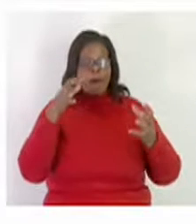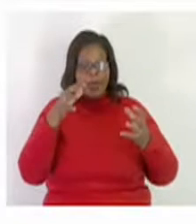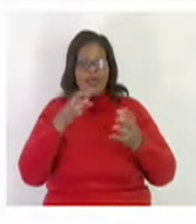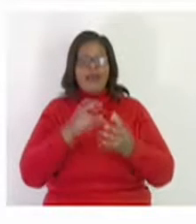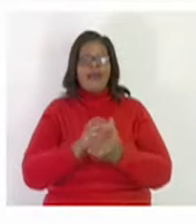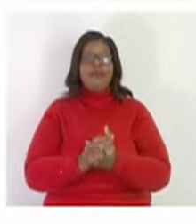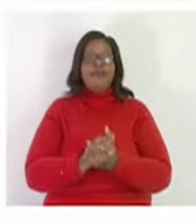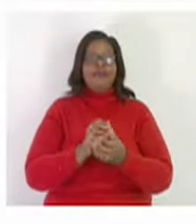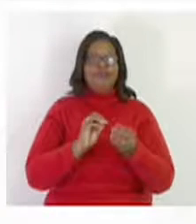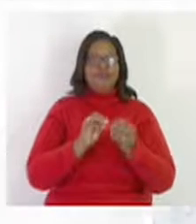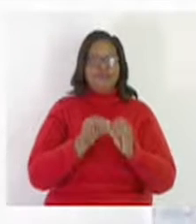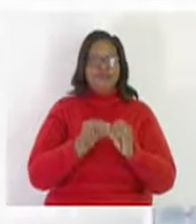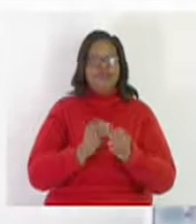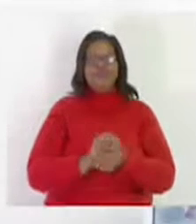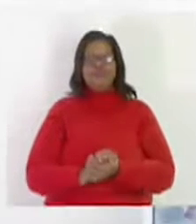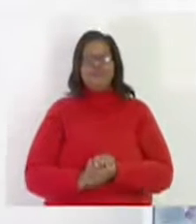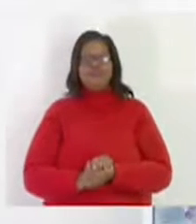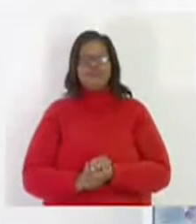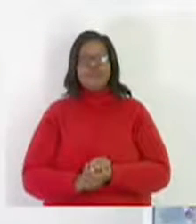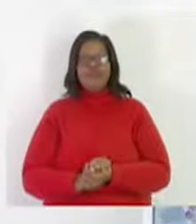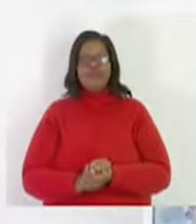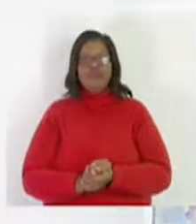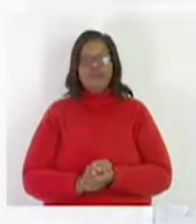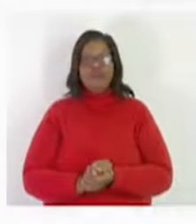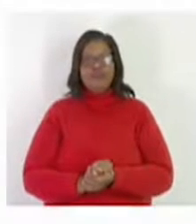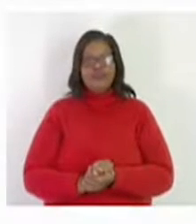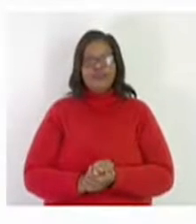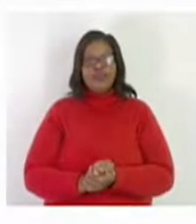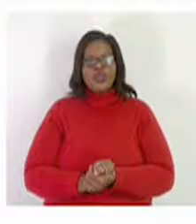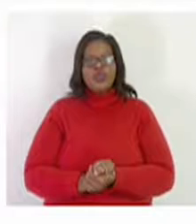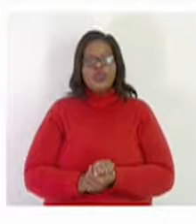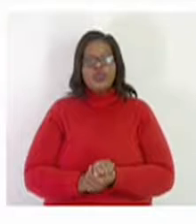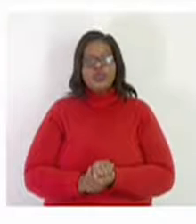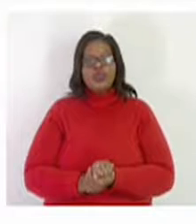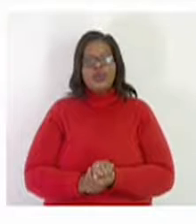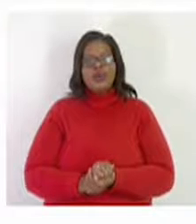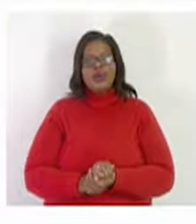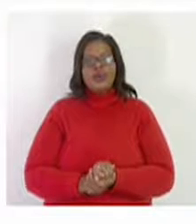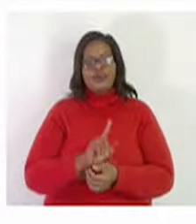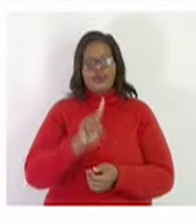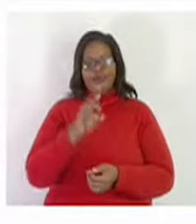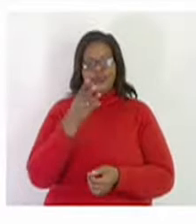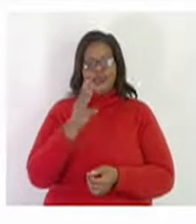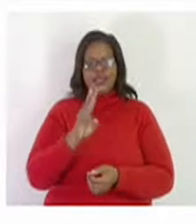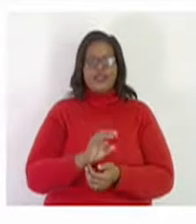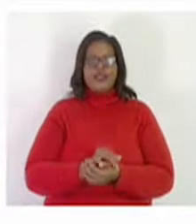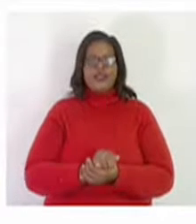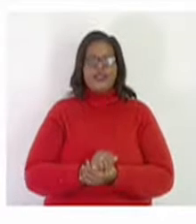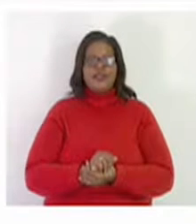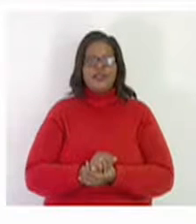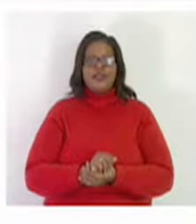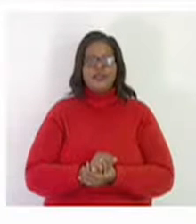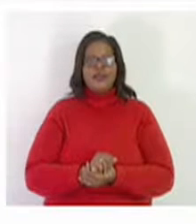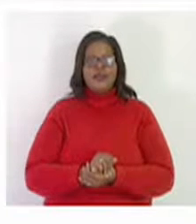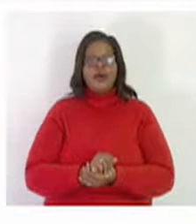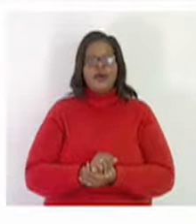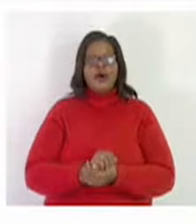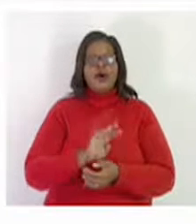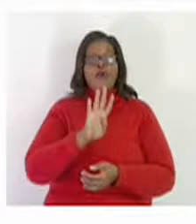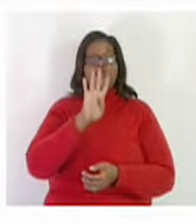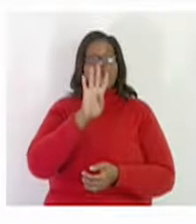Now we have to move to page 16, whereby number 4 is